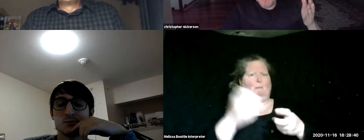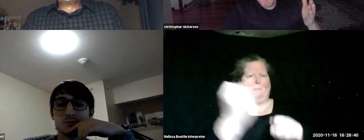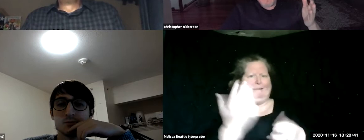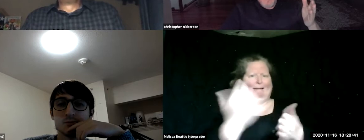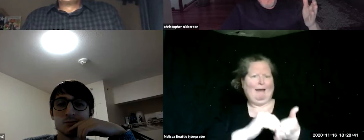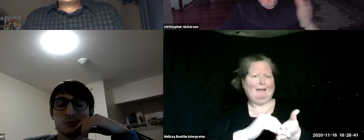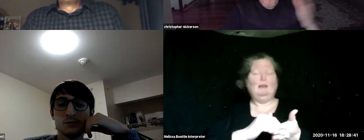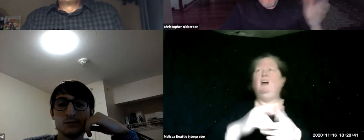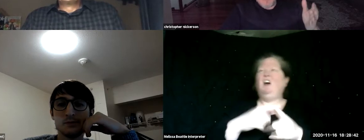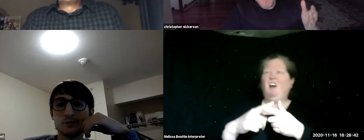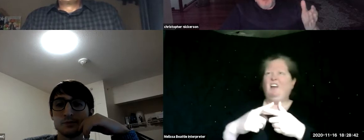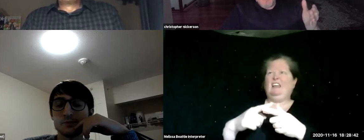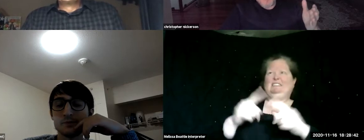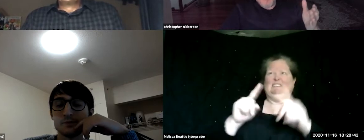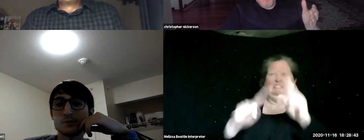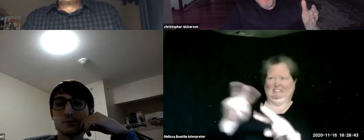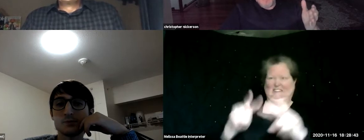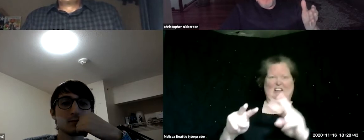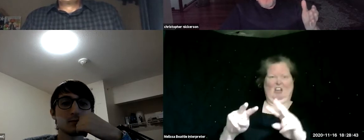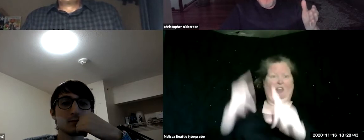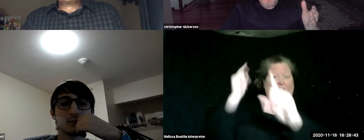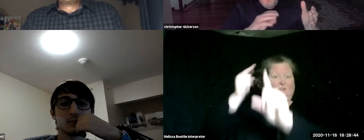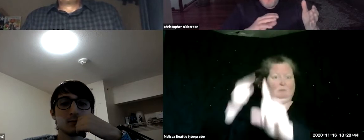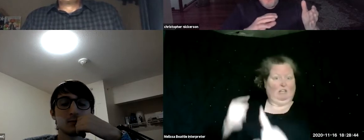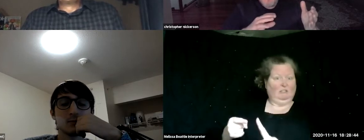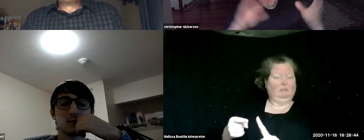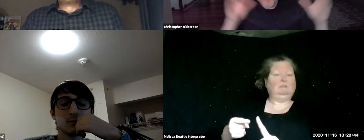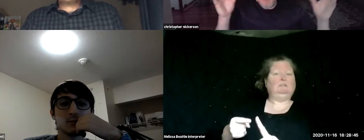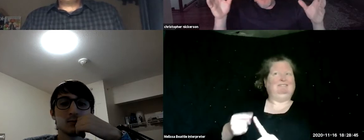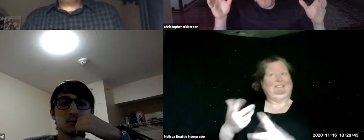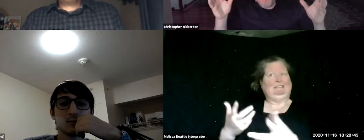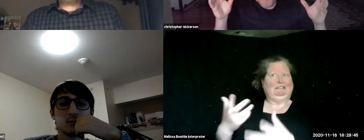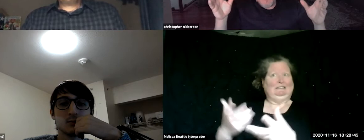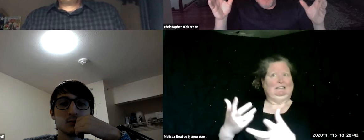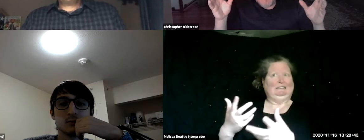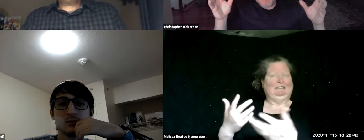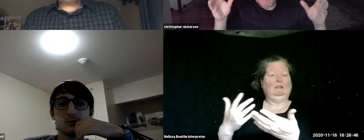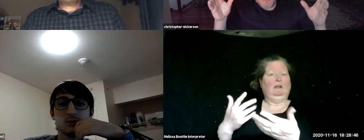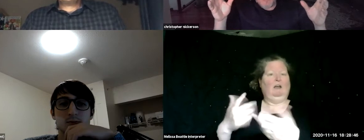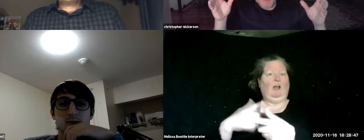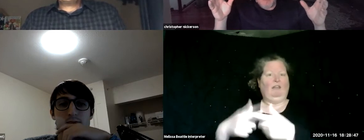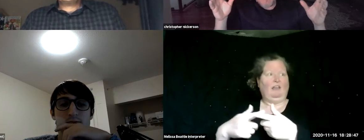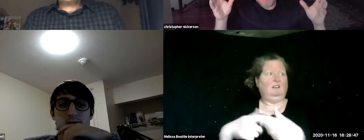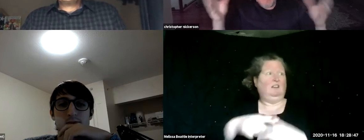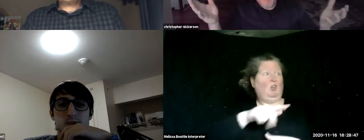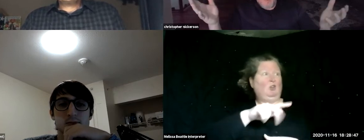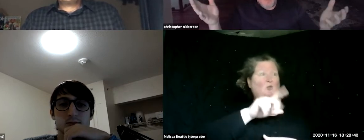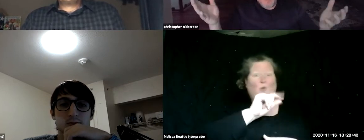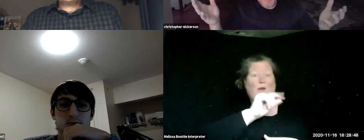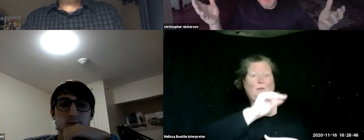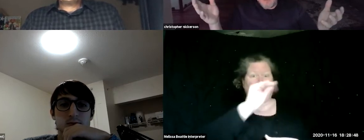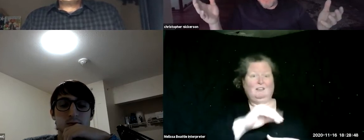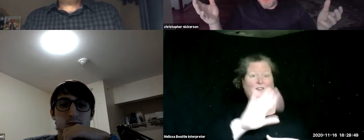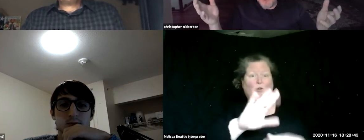on objectives, and hopefully somewhere in between there, throw, you know, 20% of your entire testing schedule out to write a